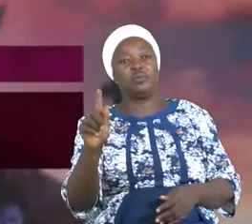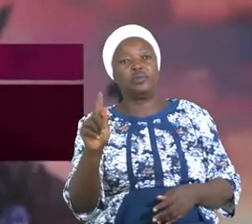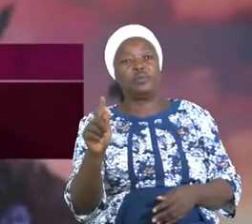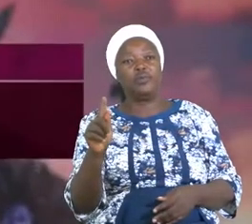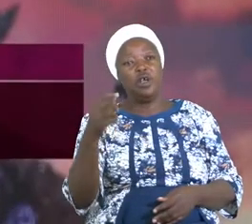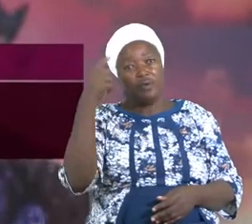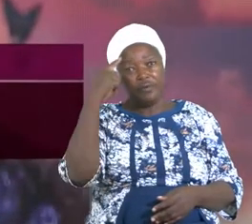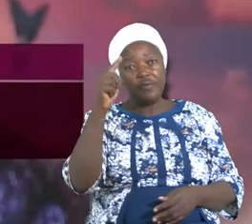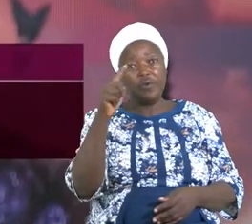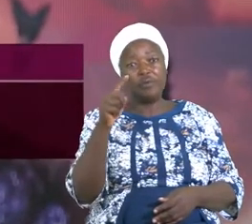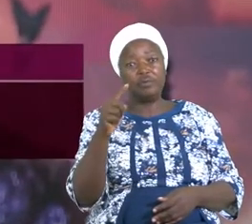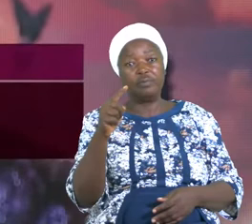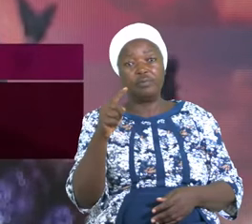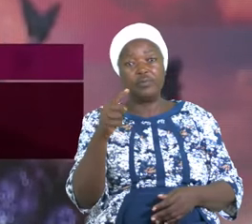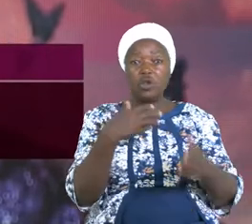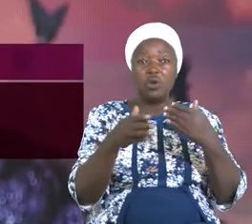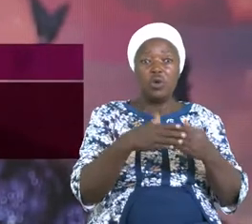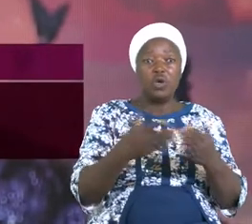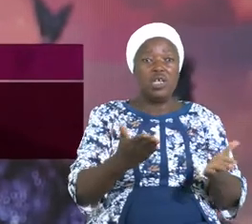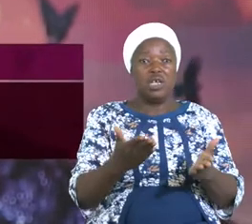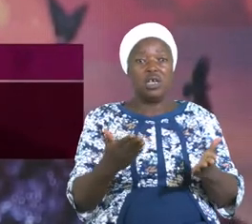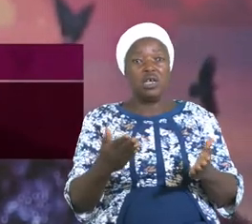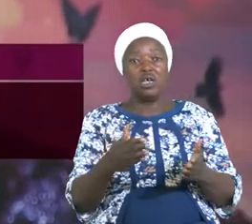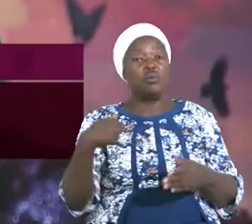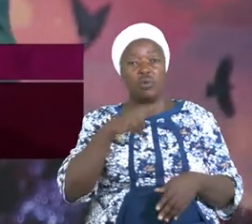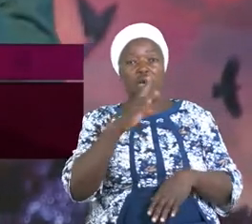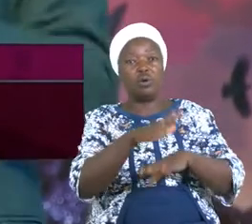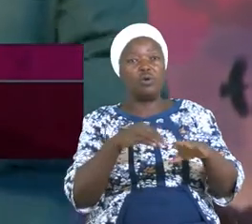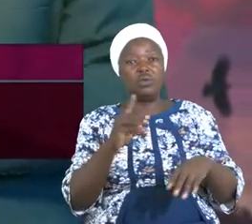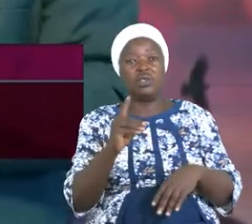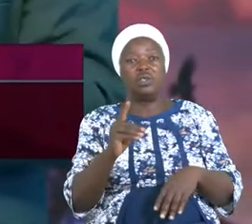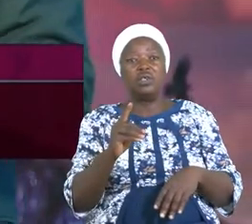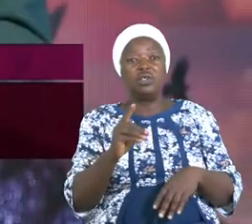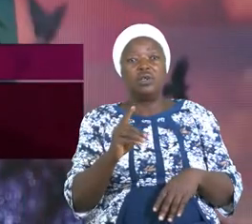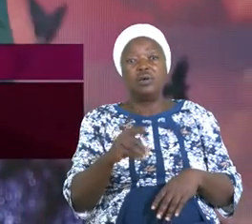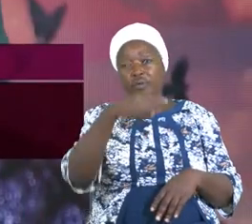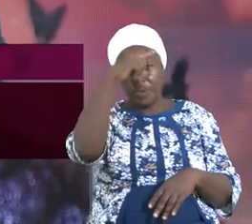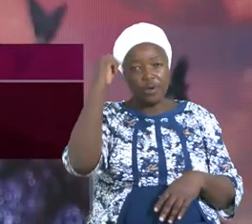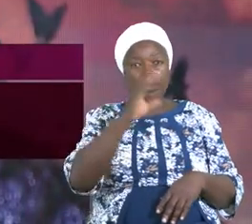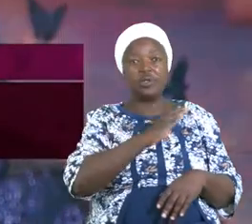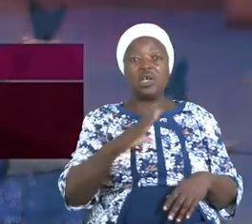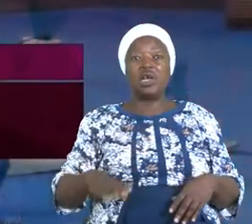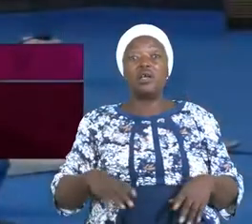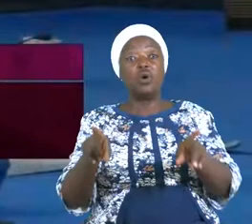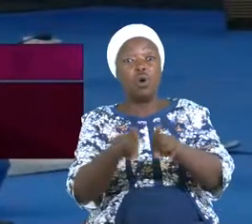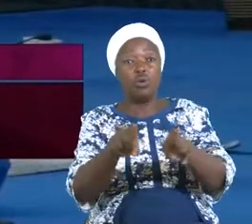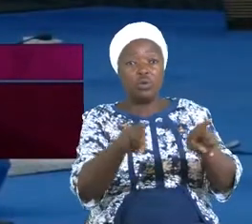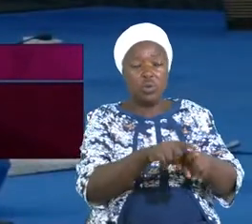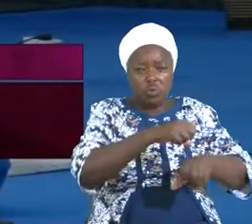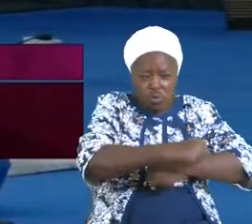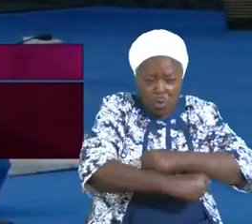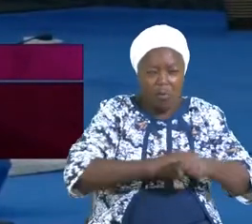even hereunto were ye called, because Christ also suffered for